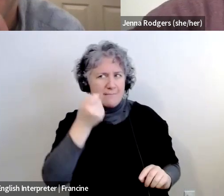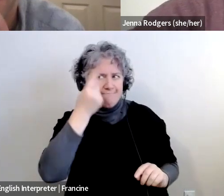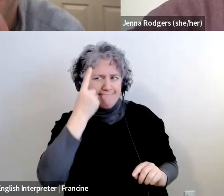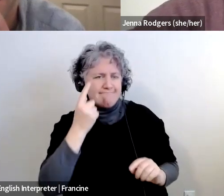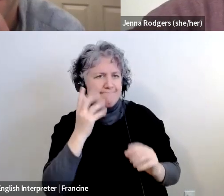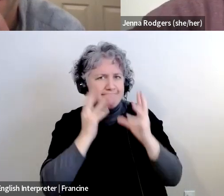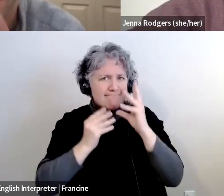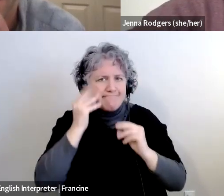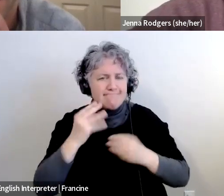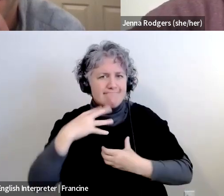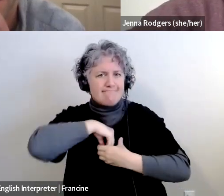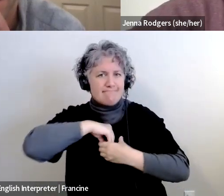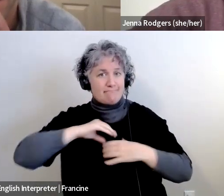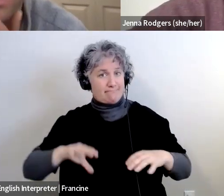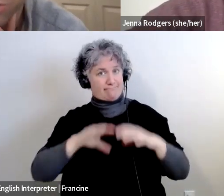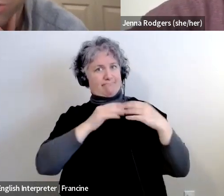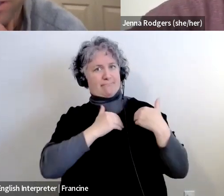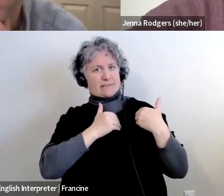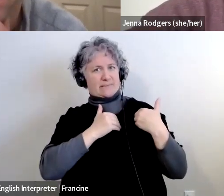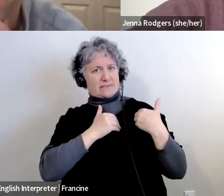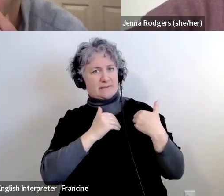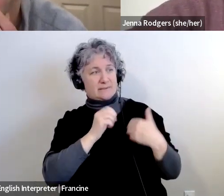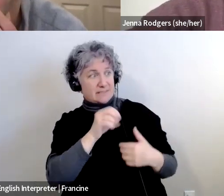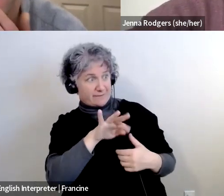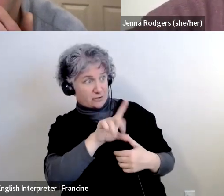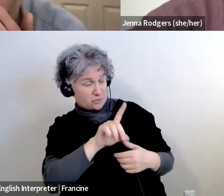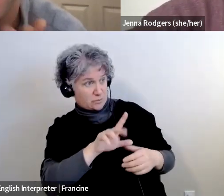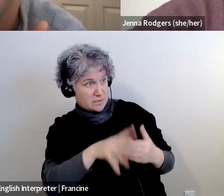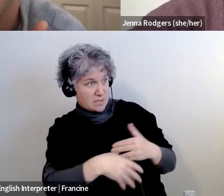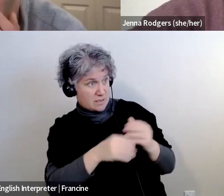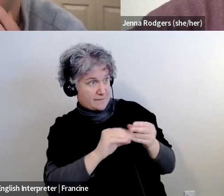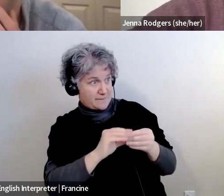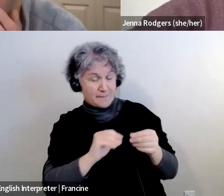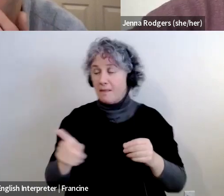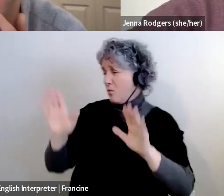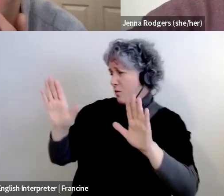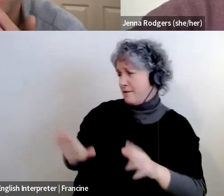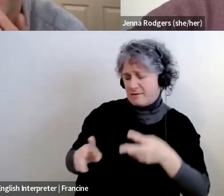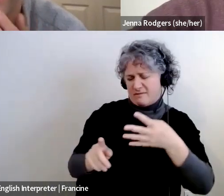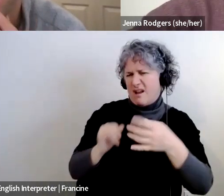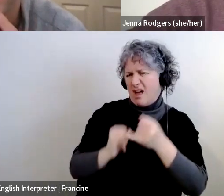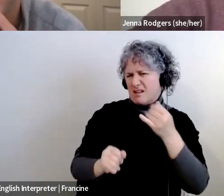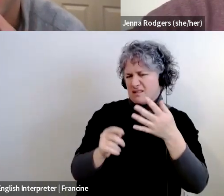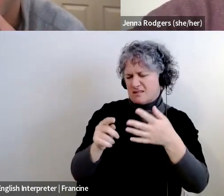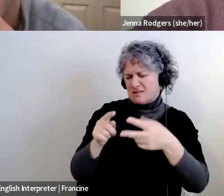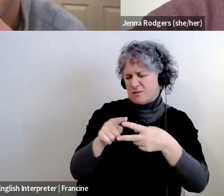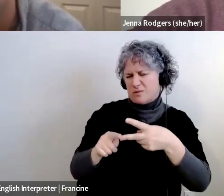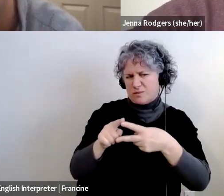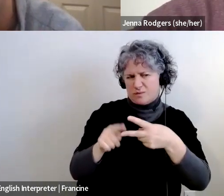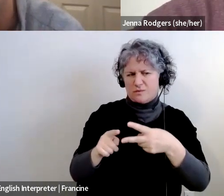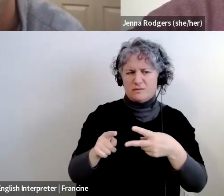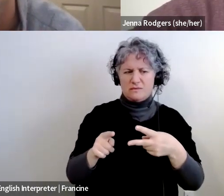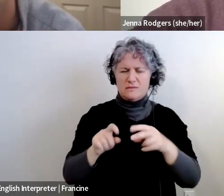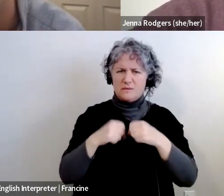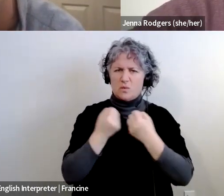would you like to add to any of that? No, I think that was one for the social cohesion and that empathy. That's so powerful. And again, something we can constantly be